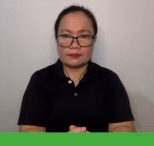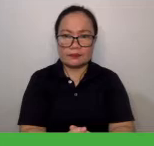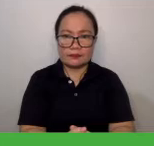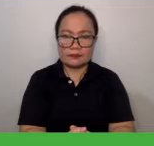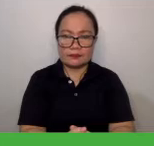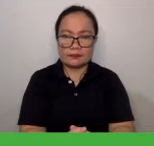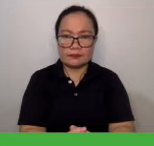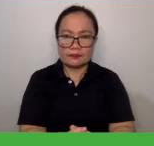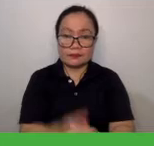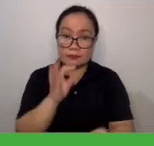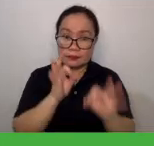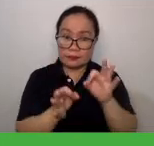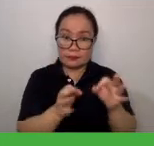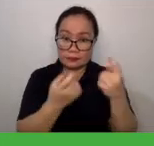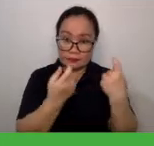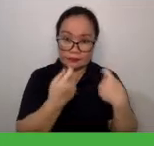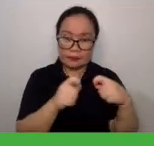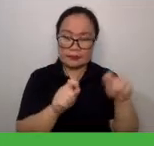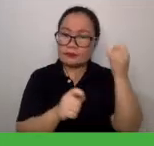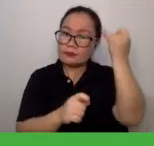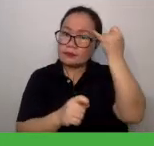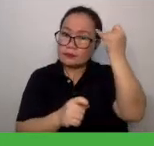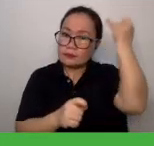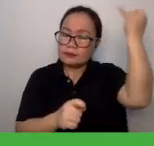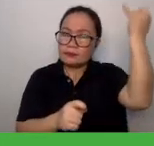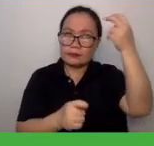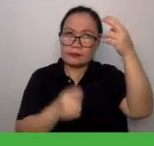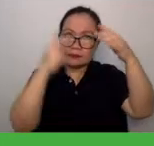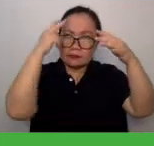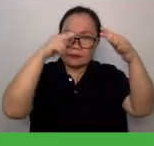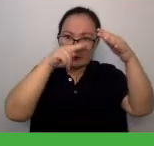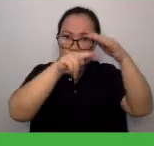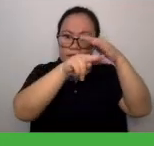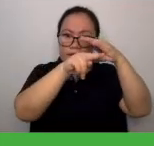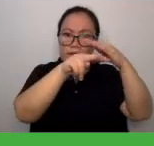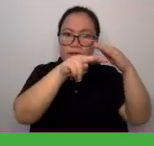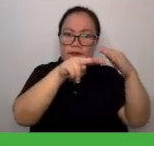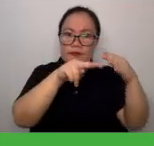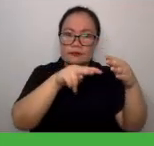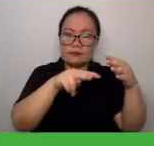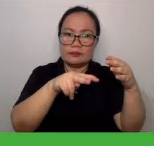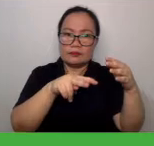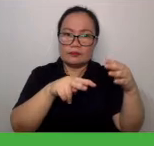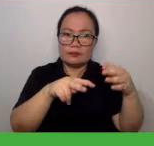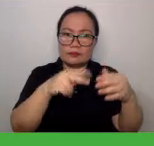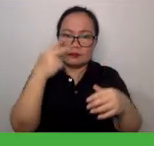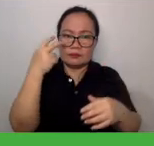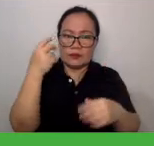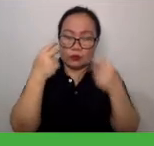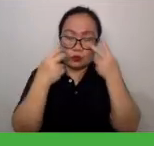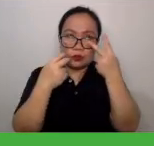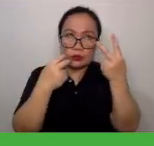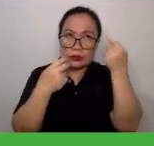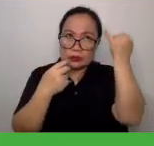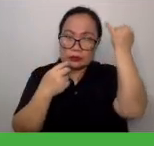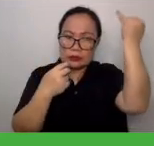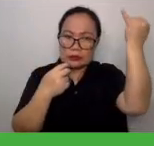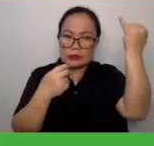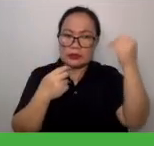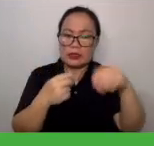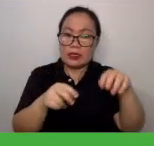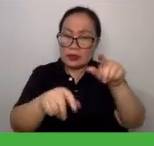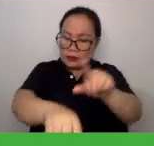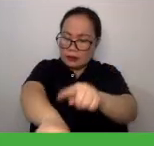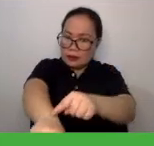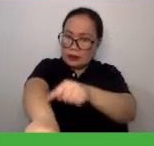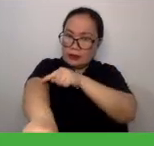Now, if you will try to imagine, to visualize the length of these